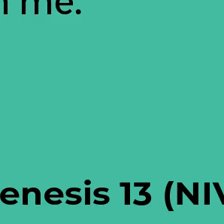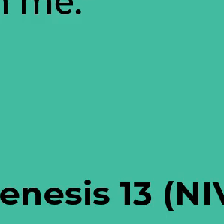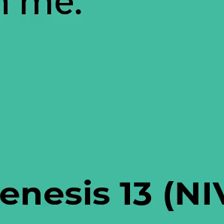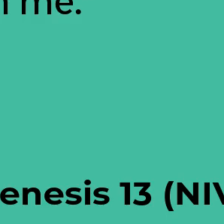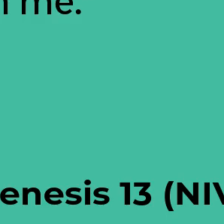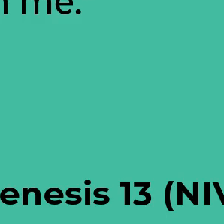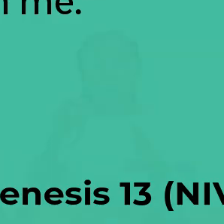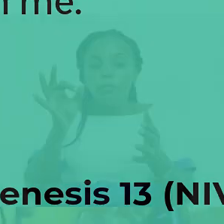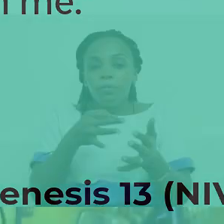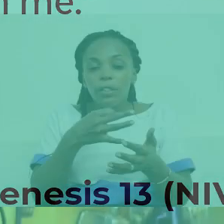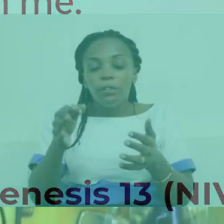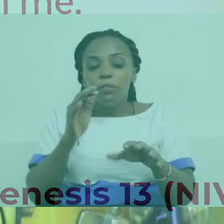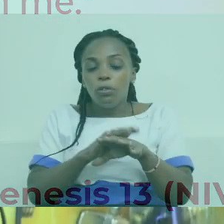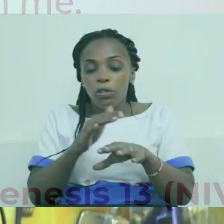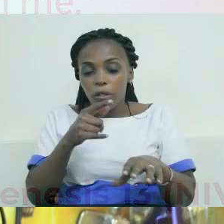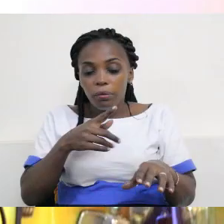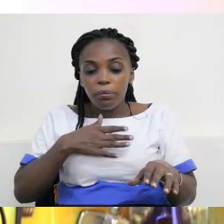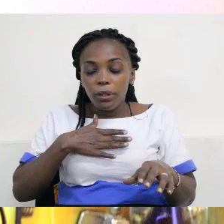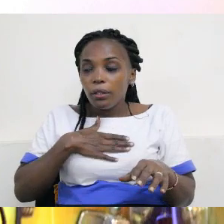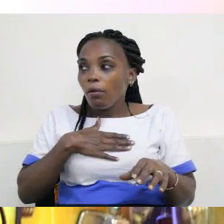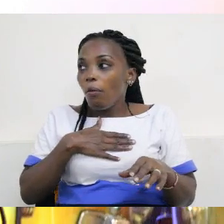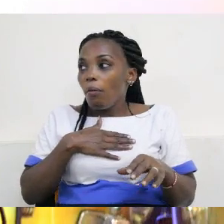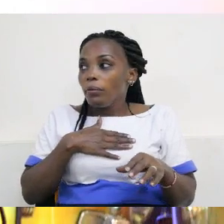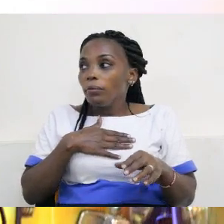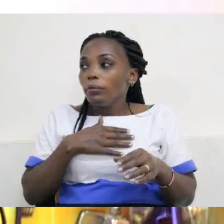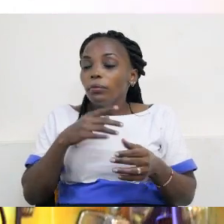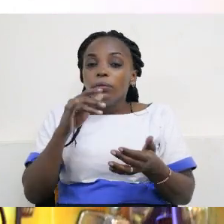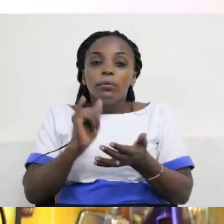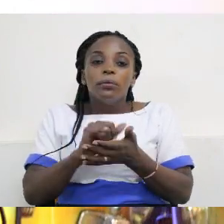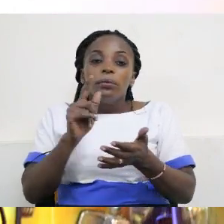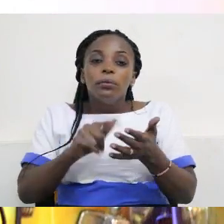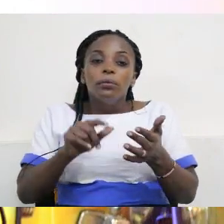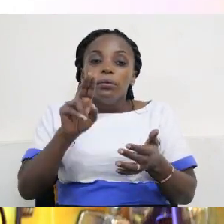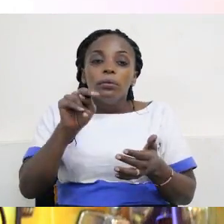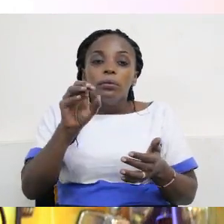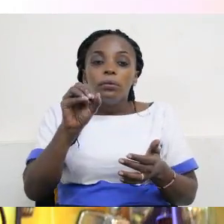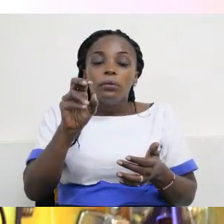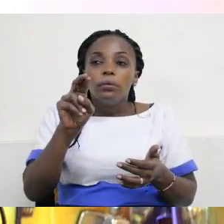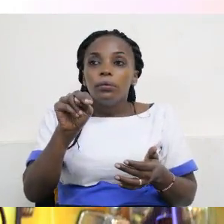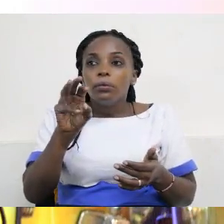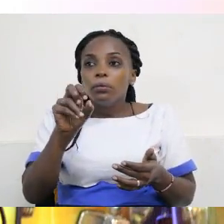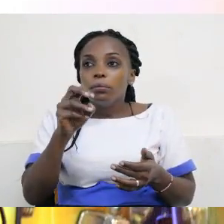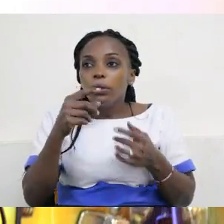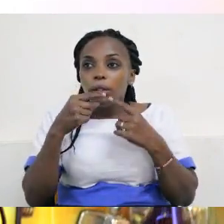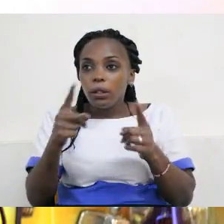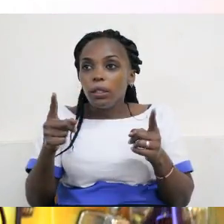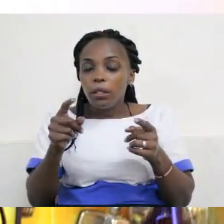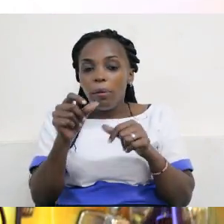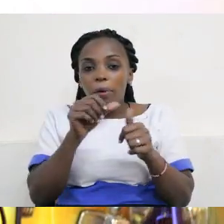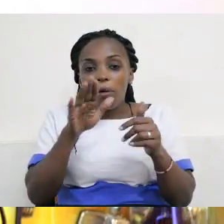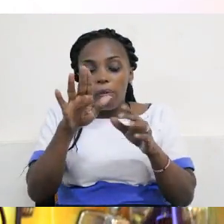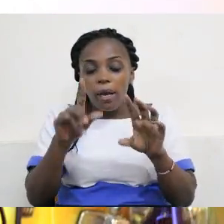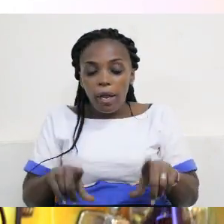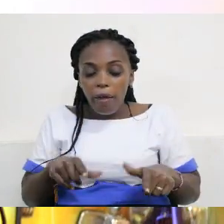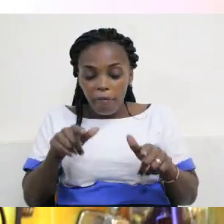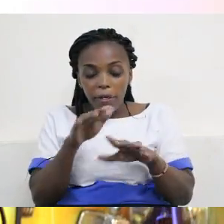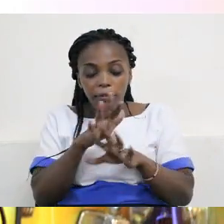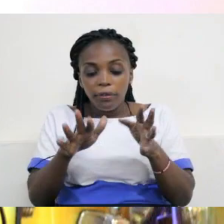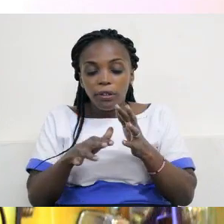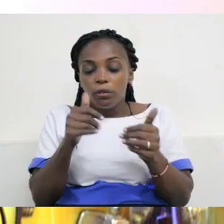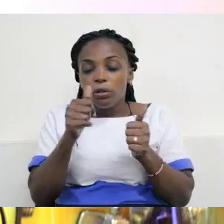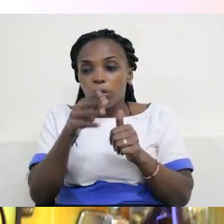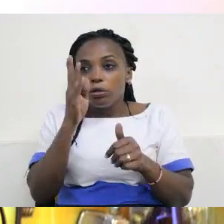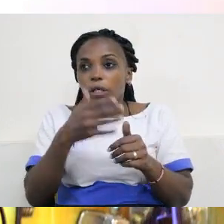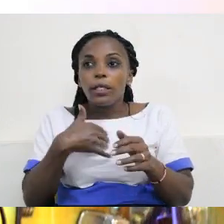misfortune upon me." That is what Naomi declares about her life and about everything that God has done in her